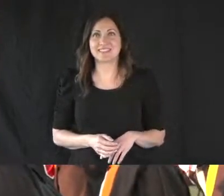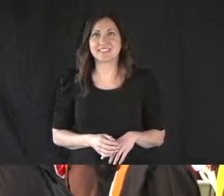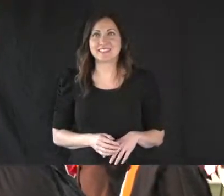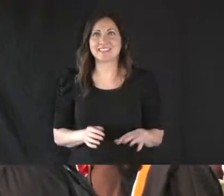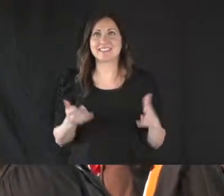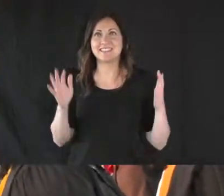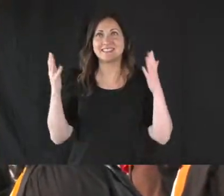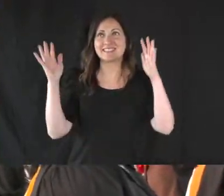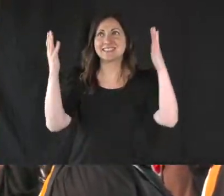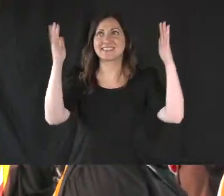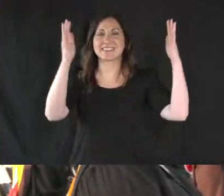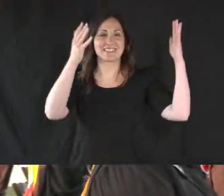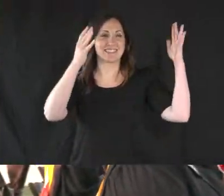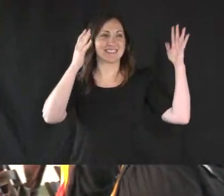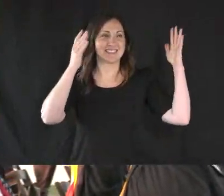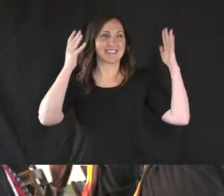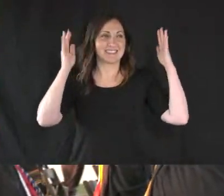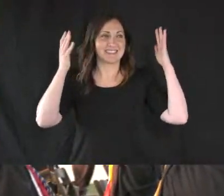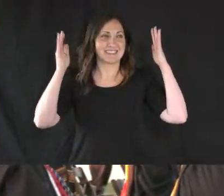Okay.